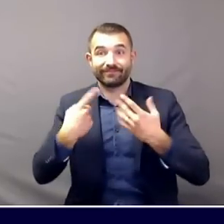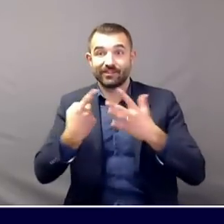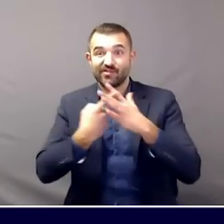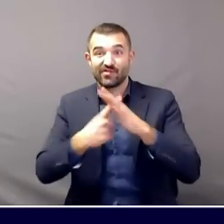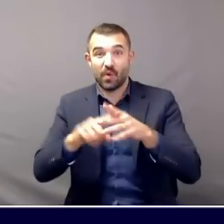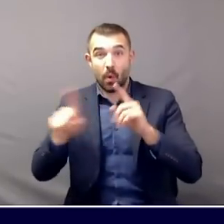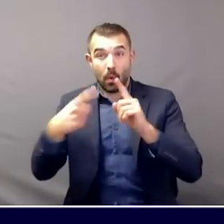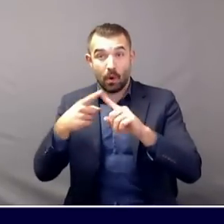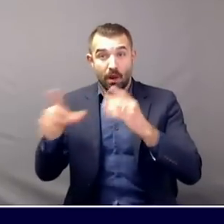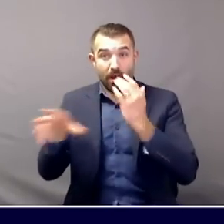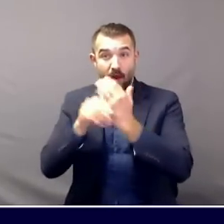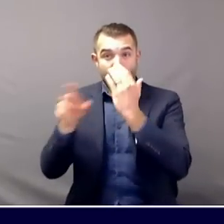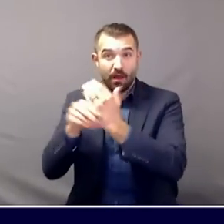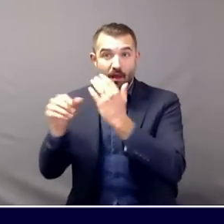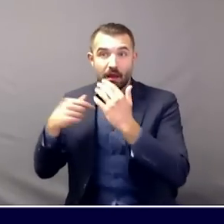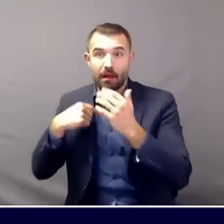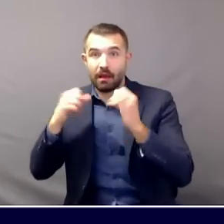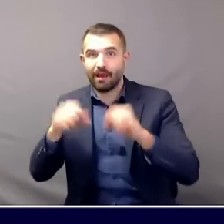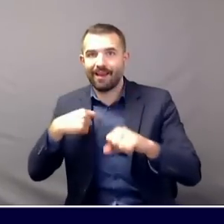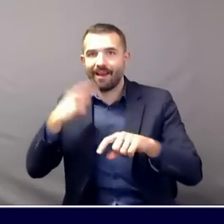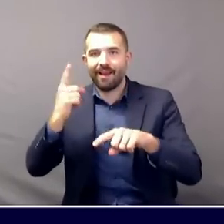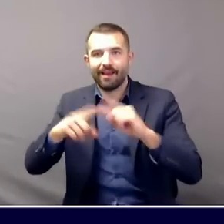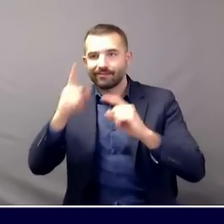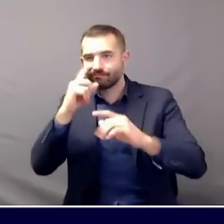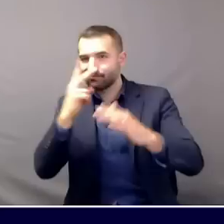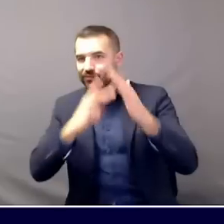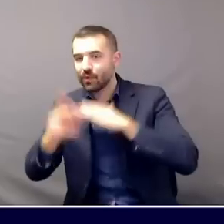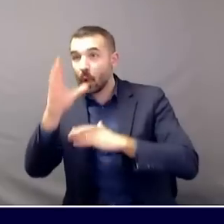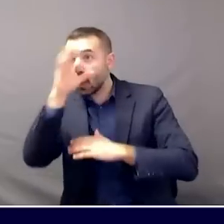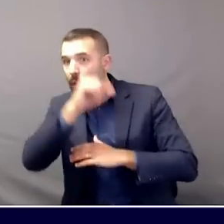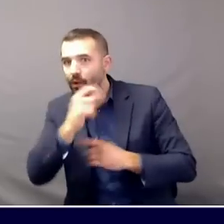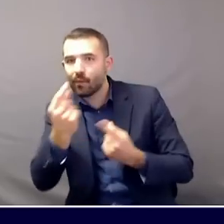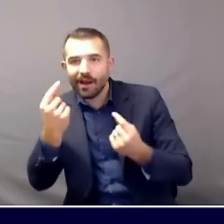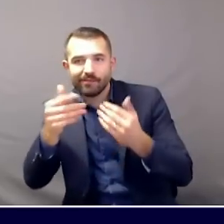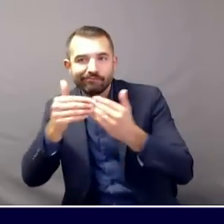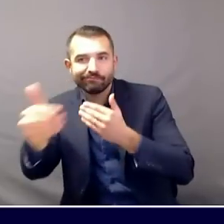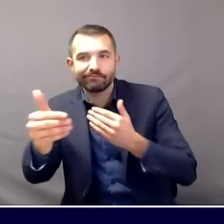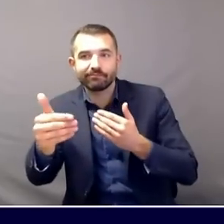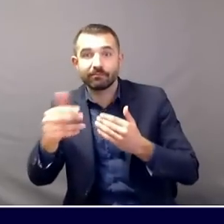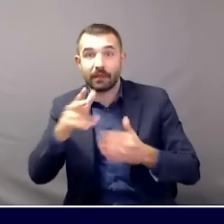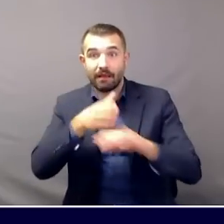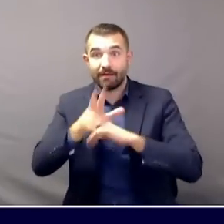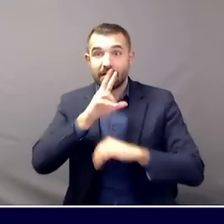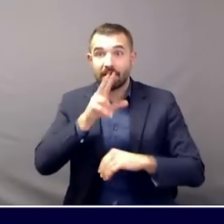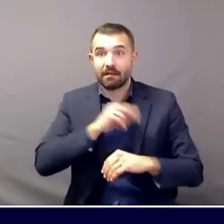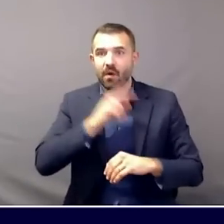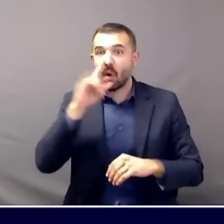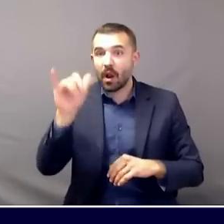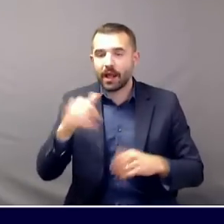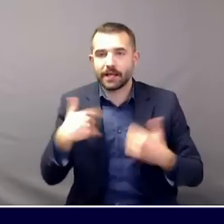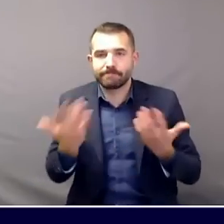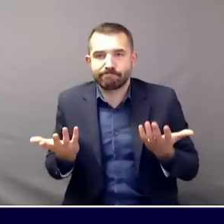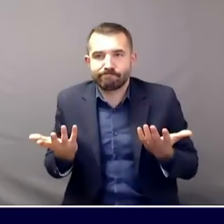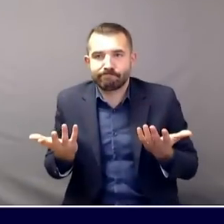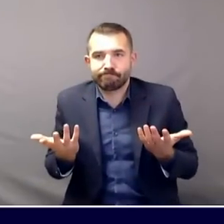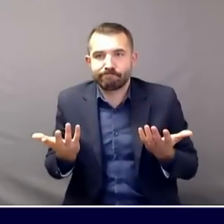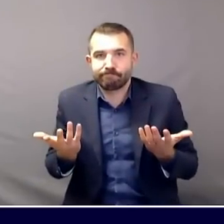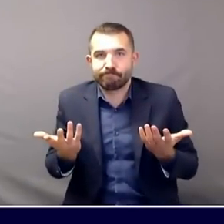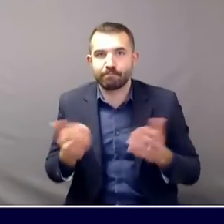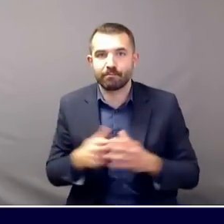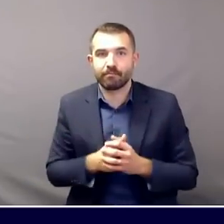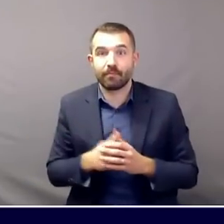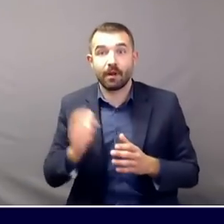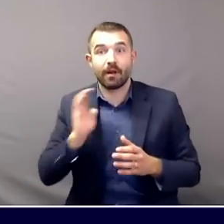speculate as to where what things might look like after Thanksgiving or anything like that. In epidemiological terms,